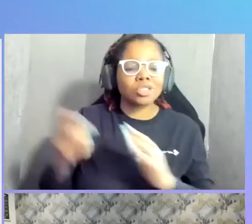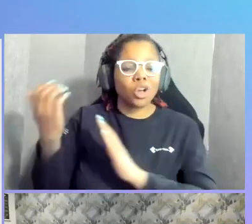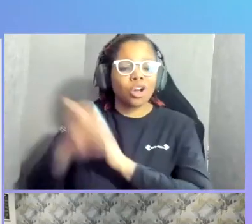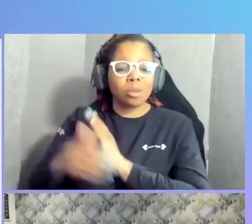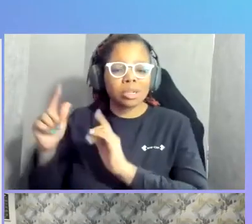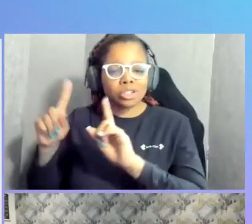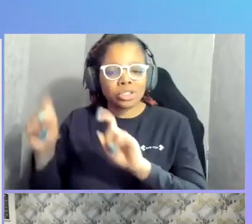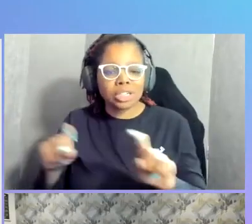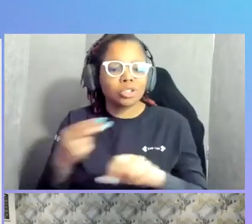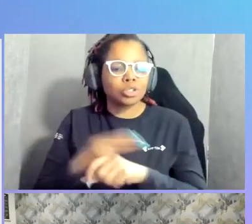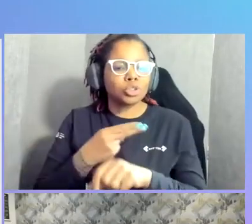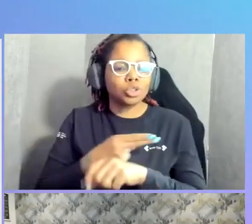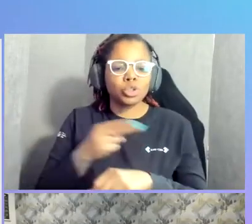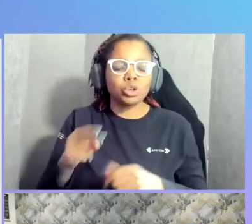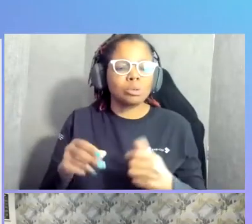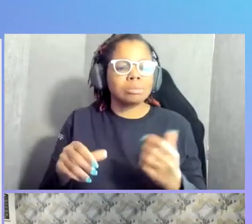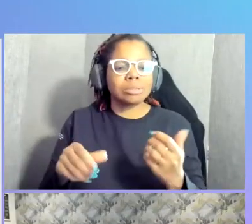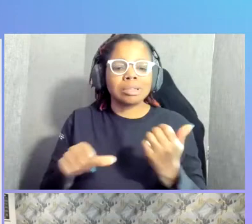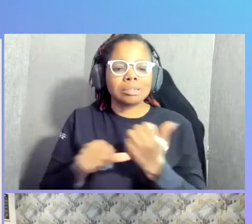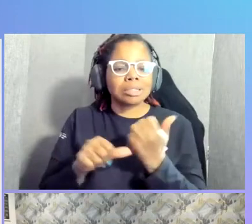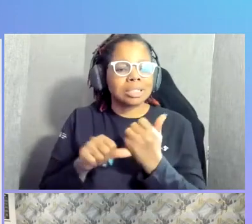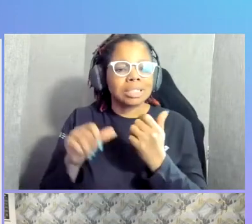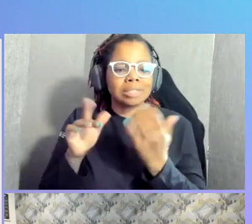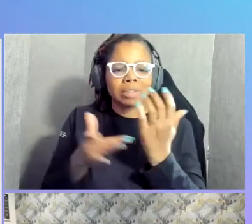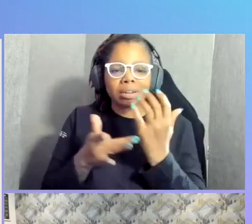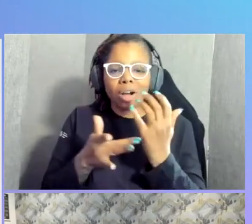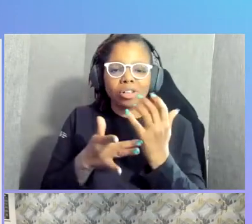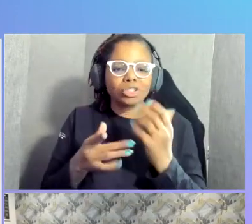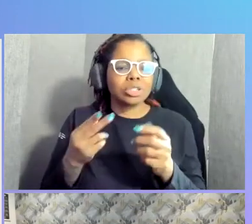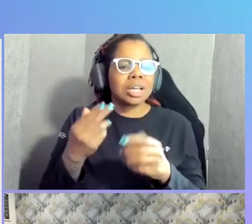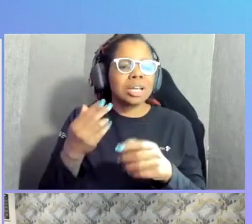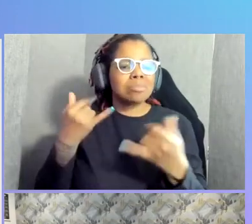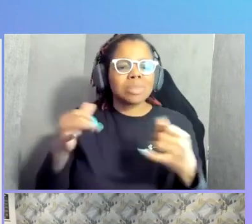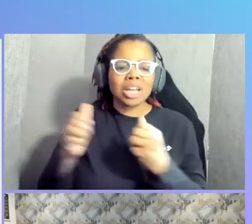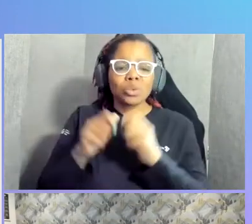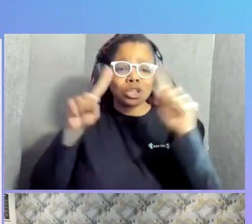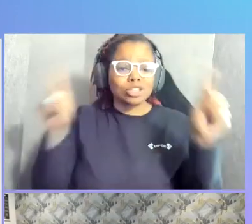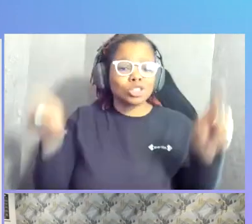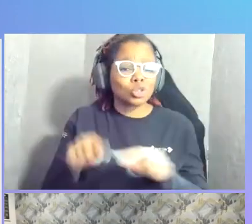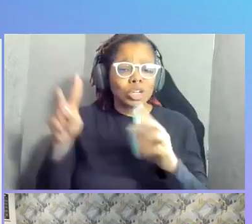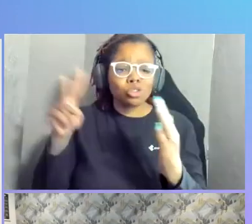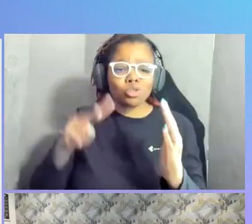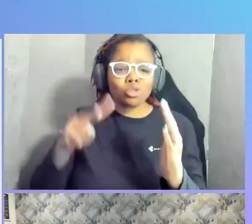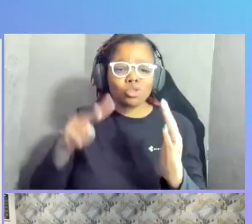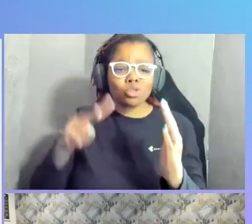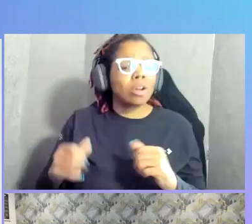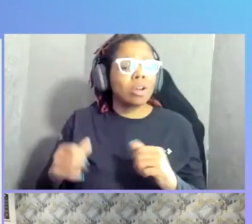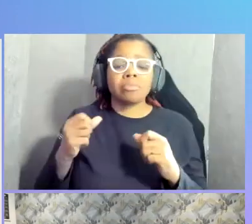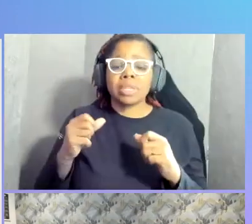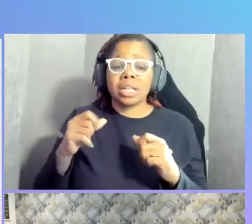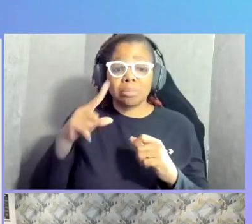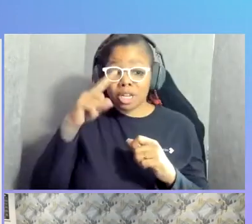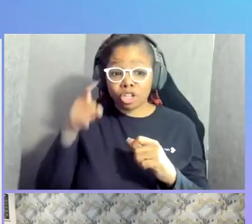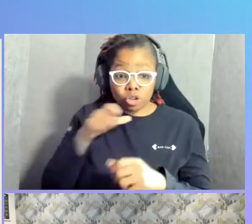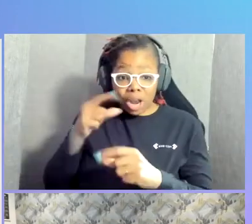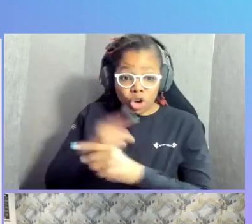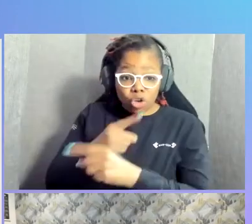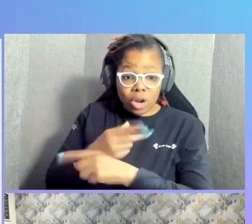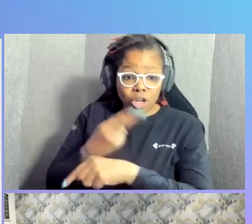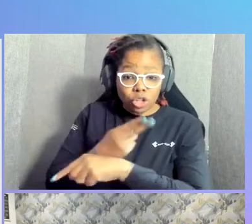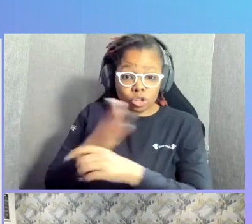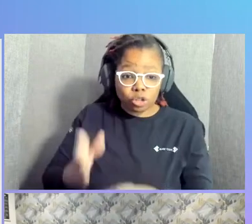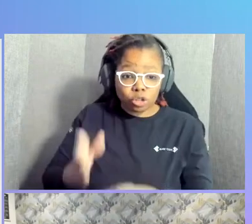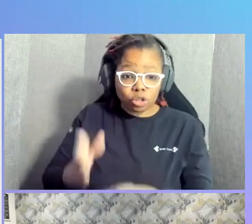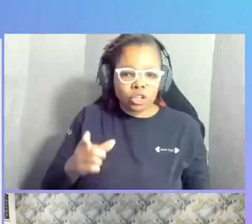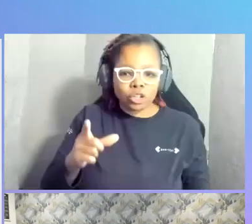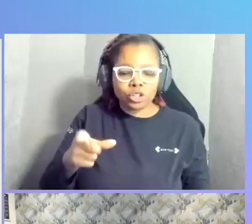assistive technology, play with the screen reader. It gives you a lot of insight that because you're not a regular user, you don't